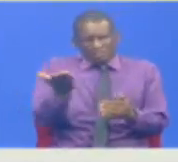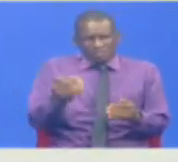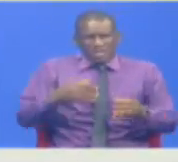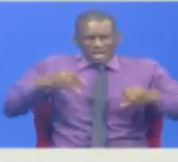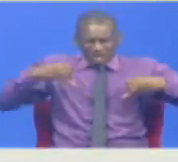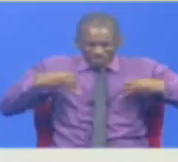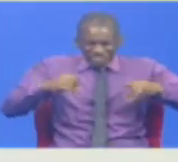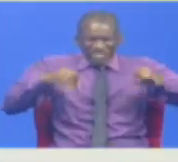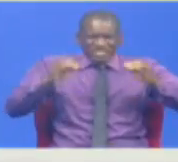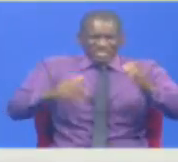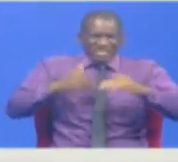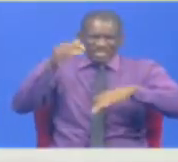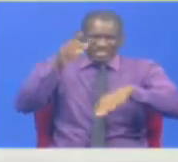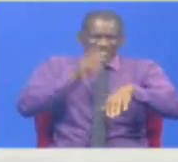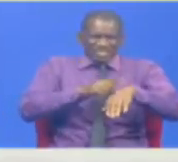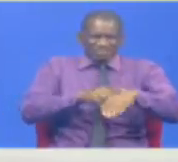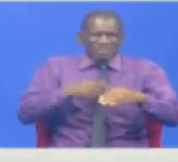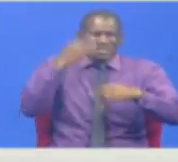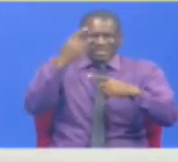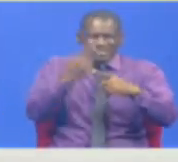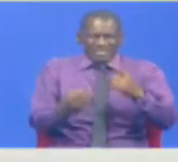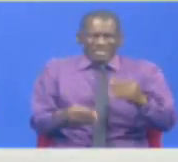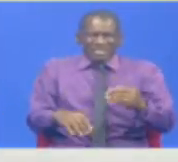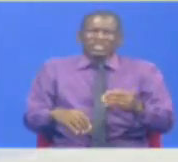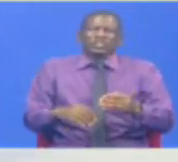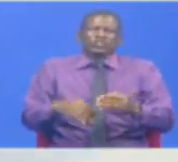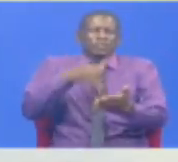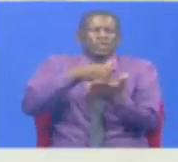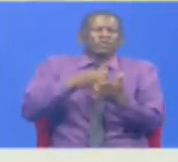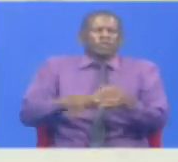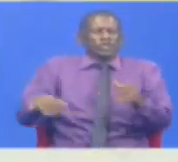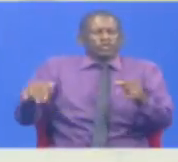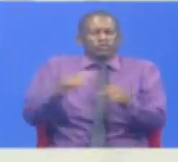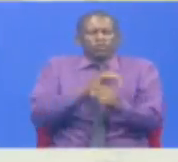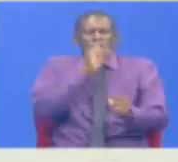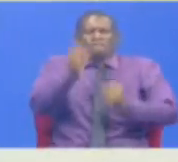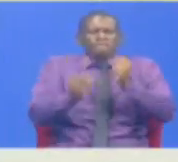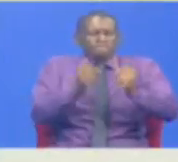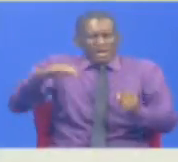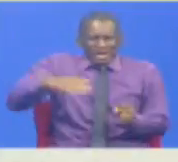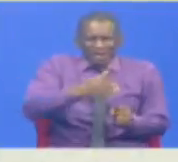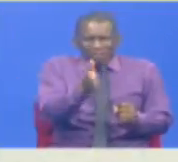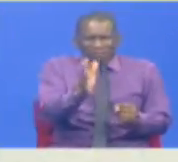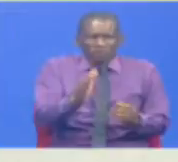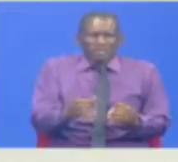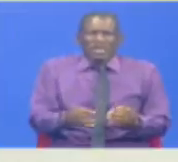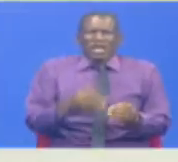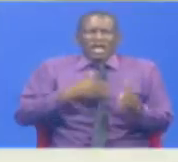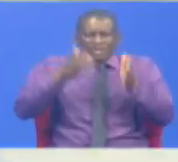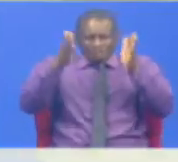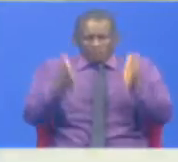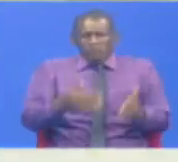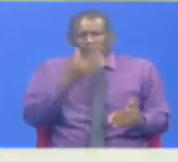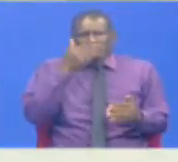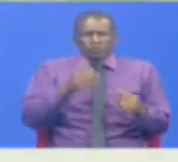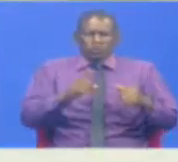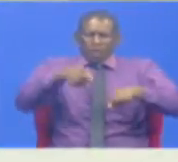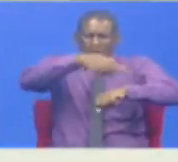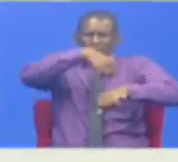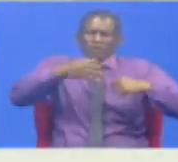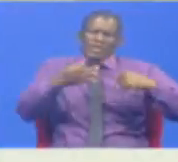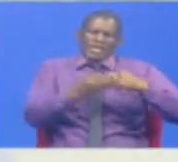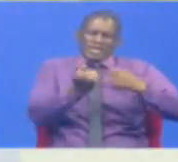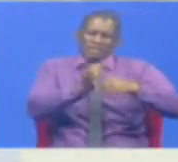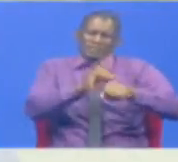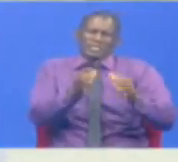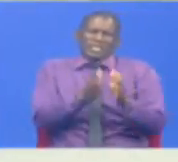year, next year, full marathon. With a personal best of 1 hour, 8 minutes and 14 seconds in the